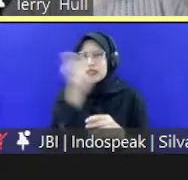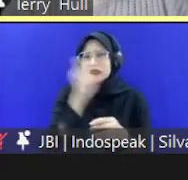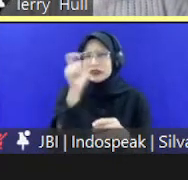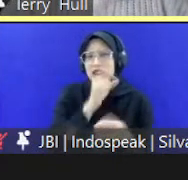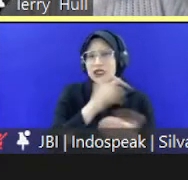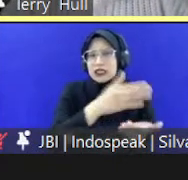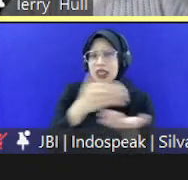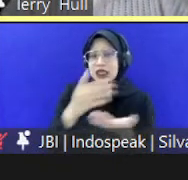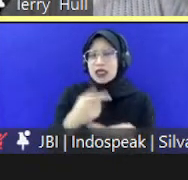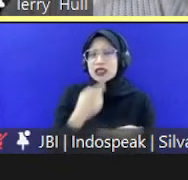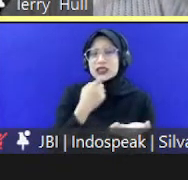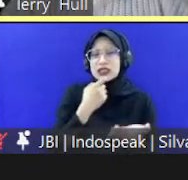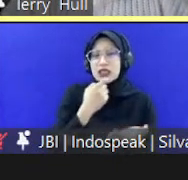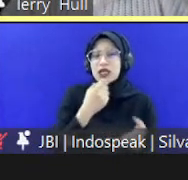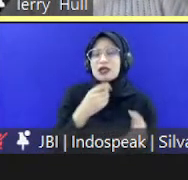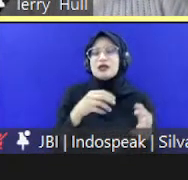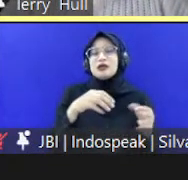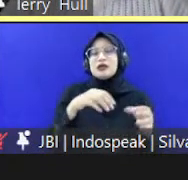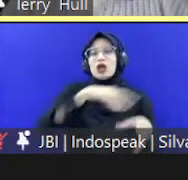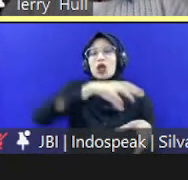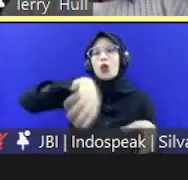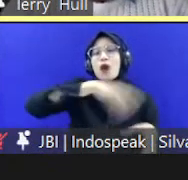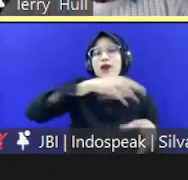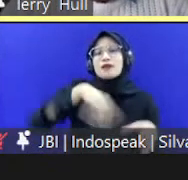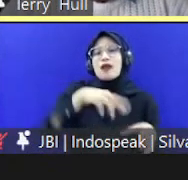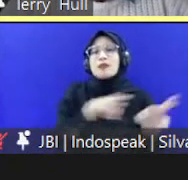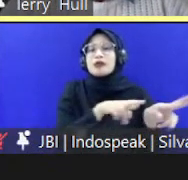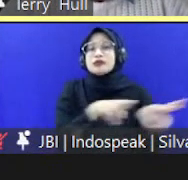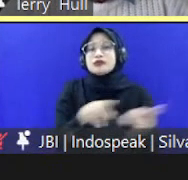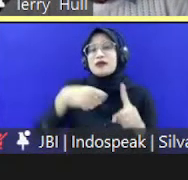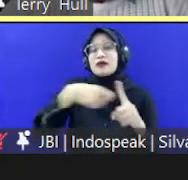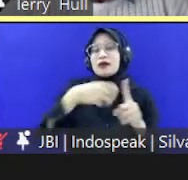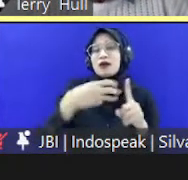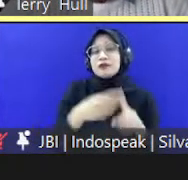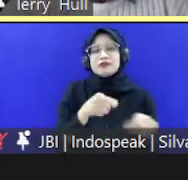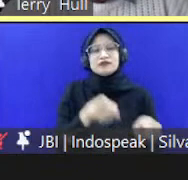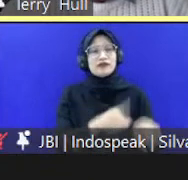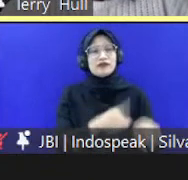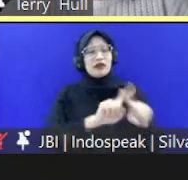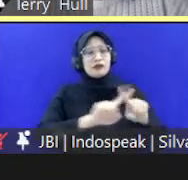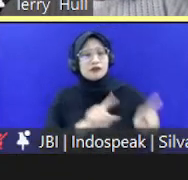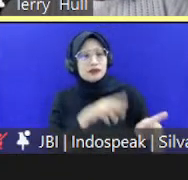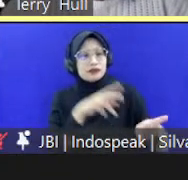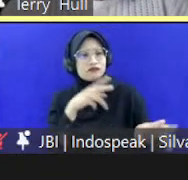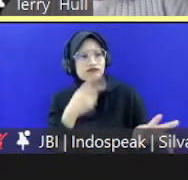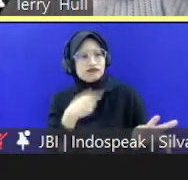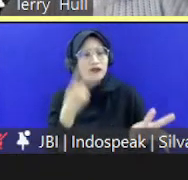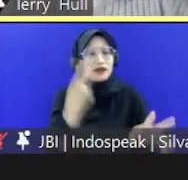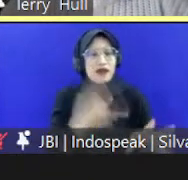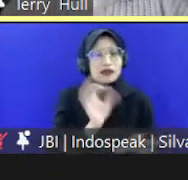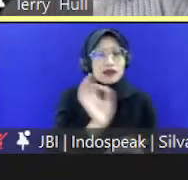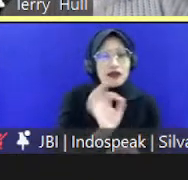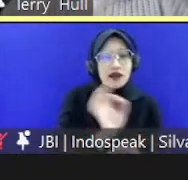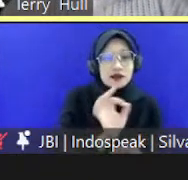a stunting program in BKKBN. I don't want to be flippant, but